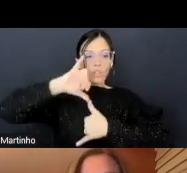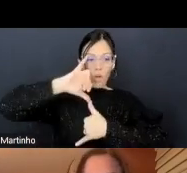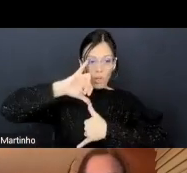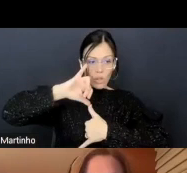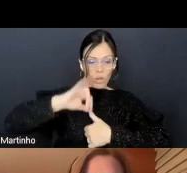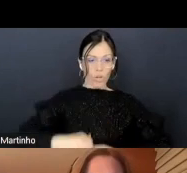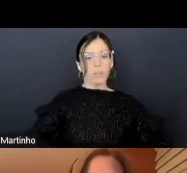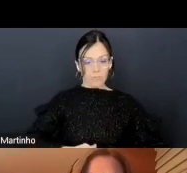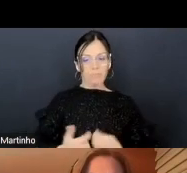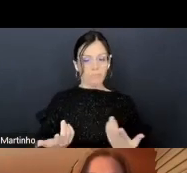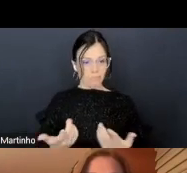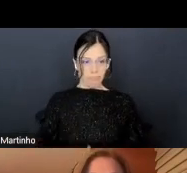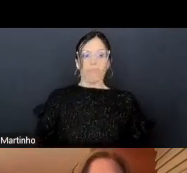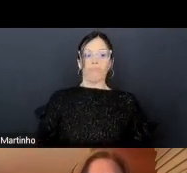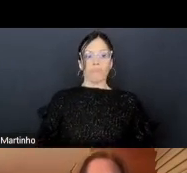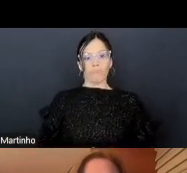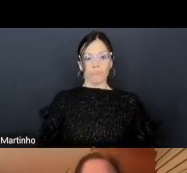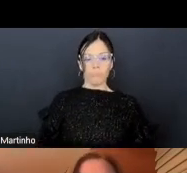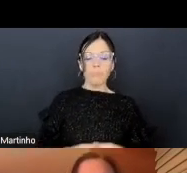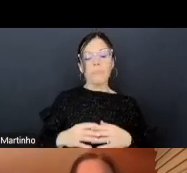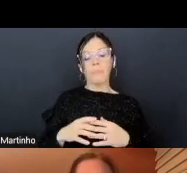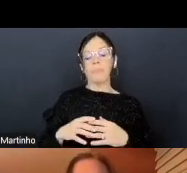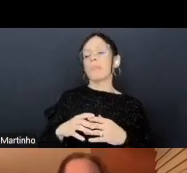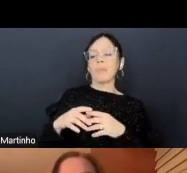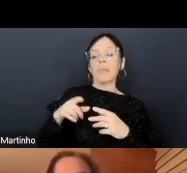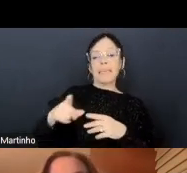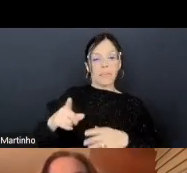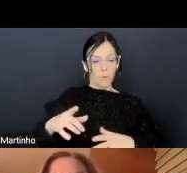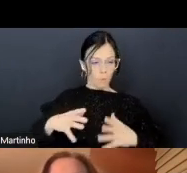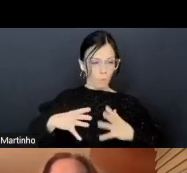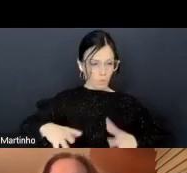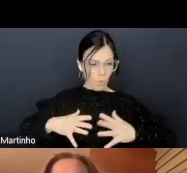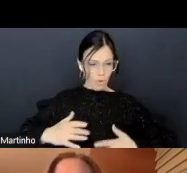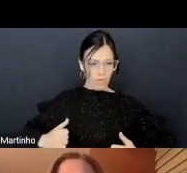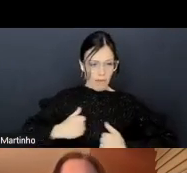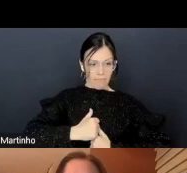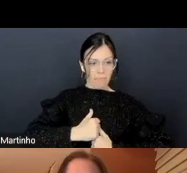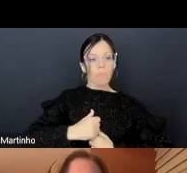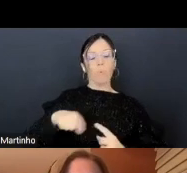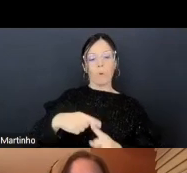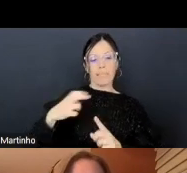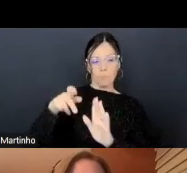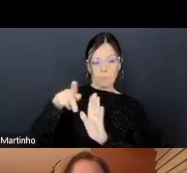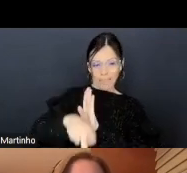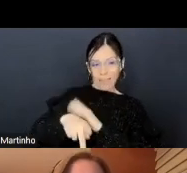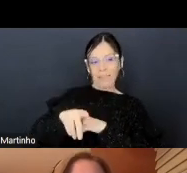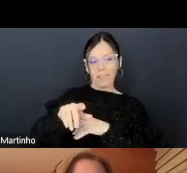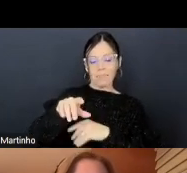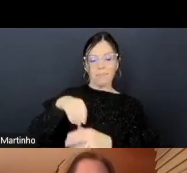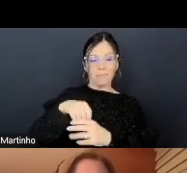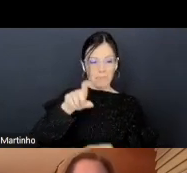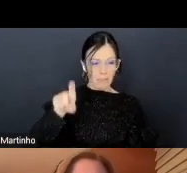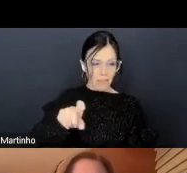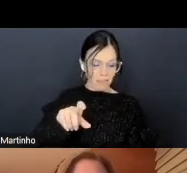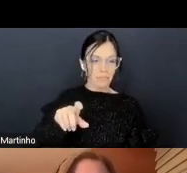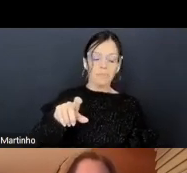would otherwise kennedy was wearing the lumbar brace on the fateful day that he was assassinated in dallas texas on